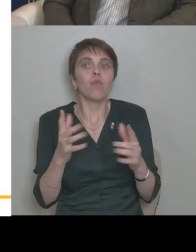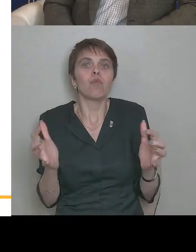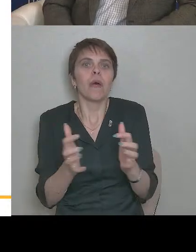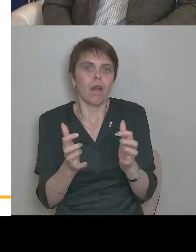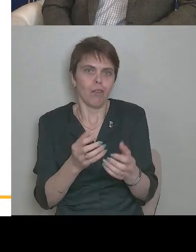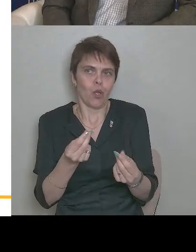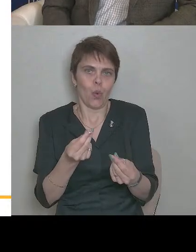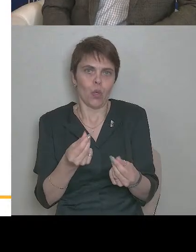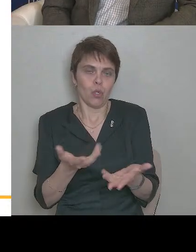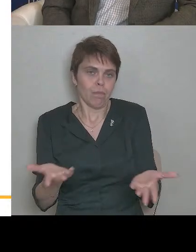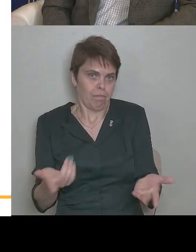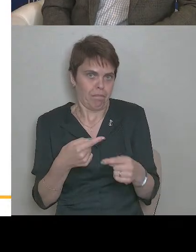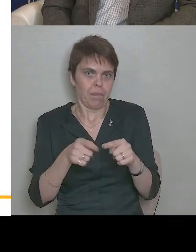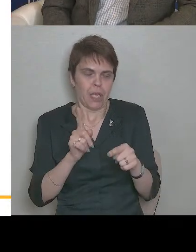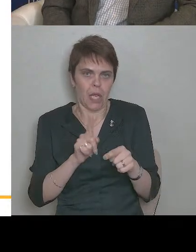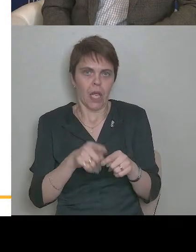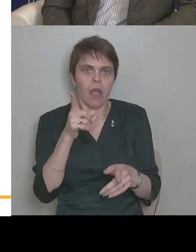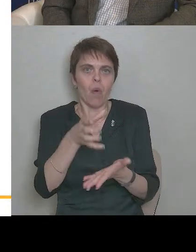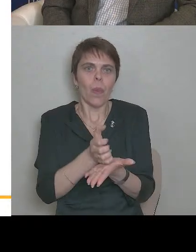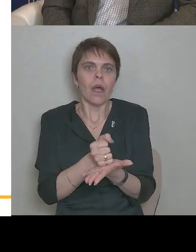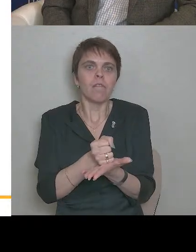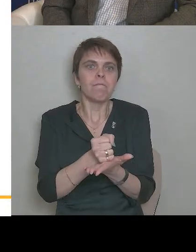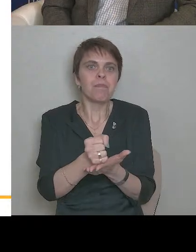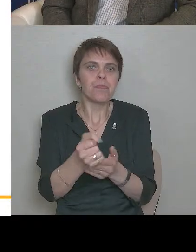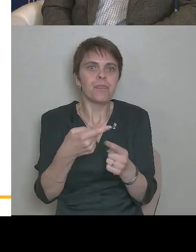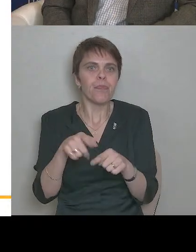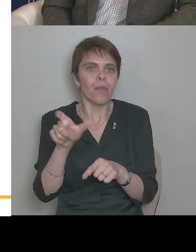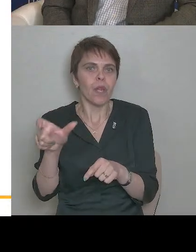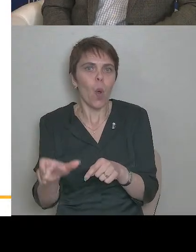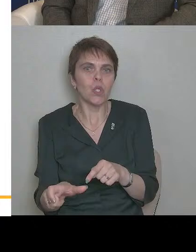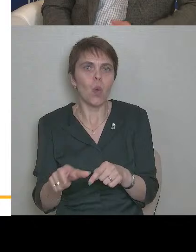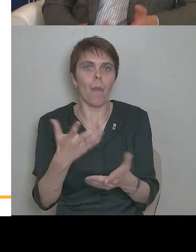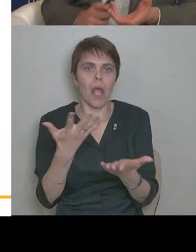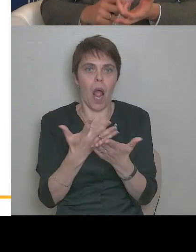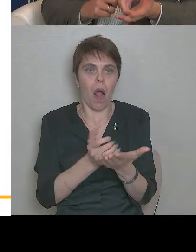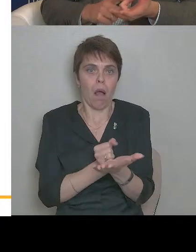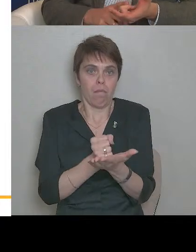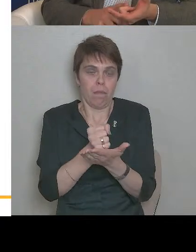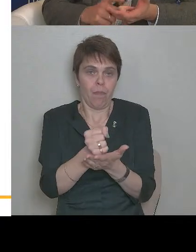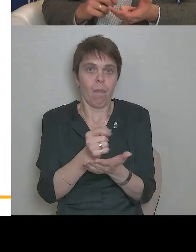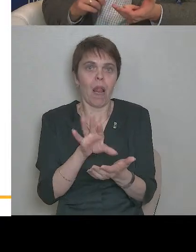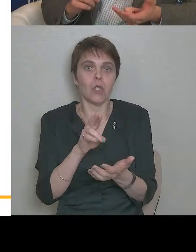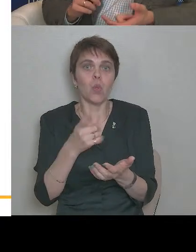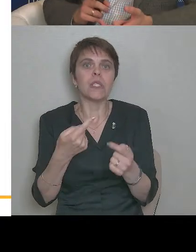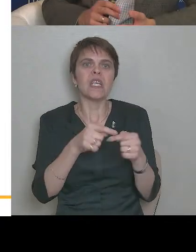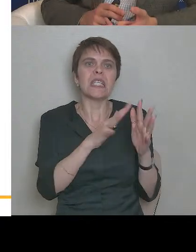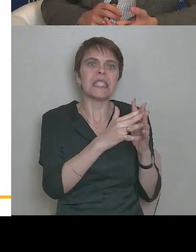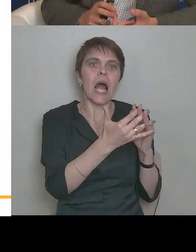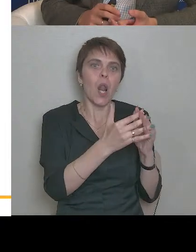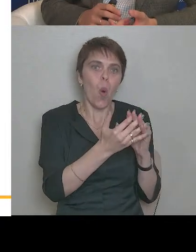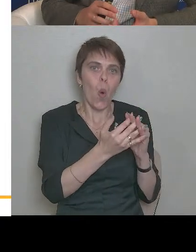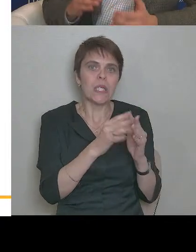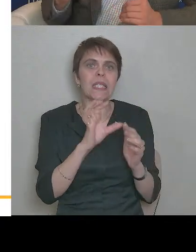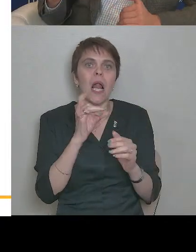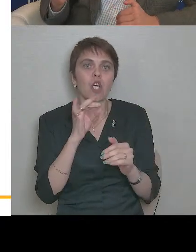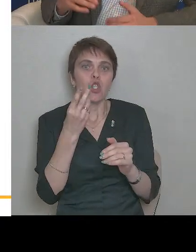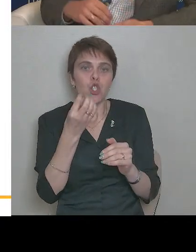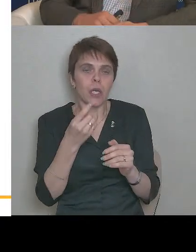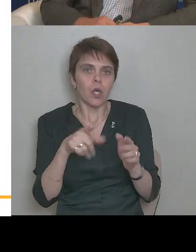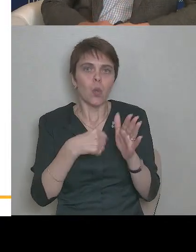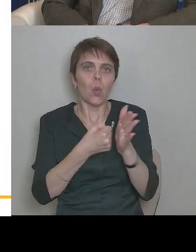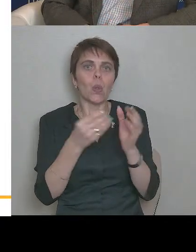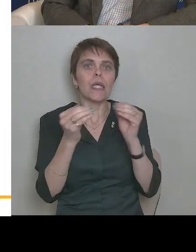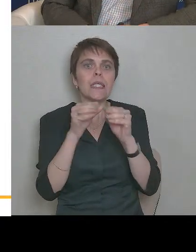to save money, funds, because an individual who is running for the majoritarian